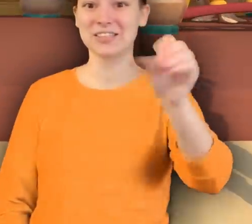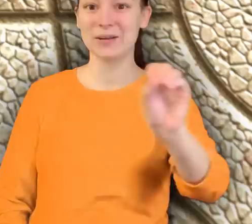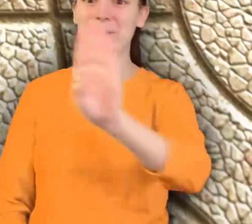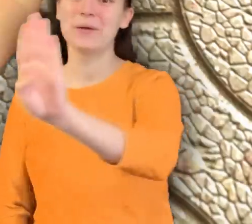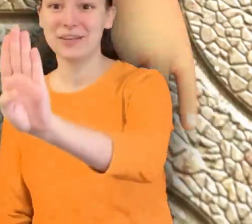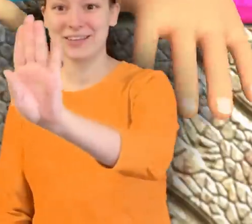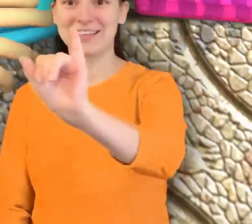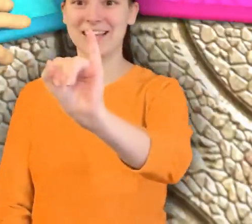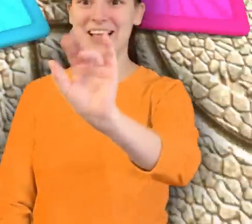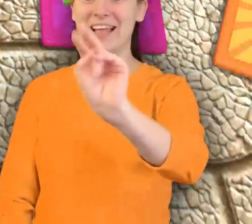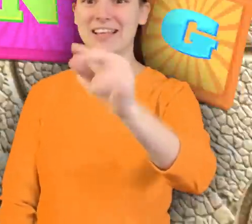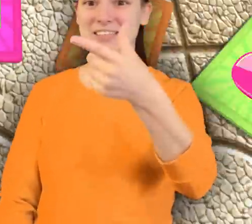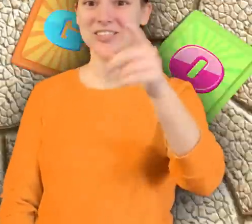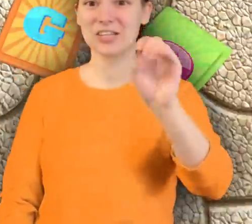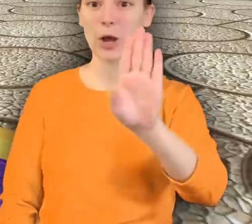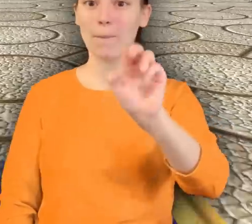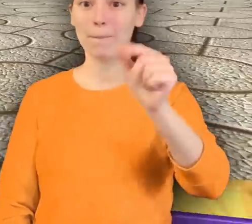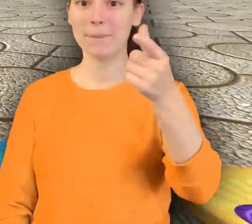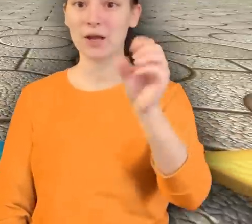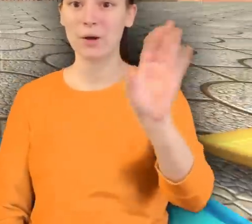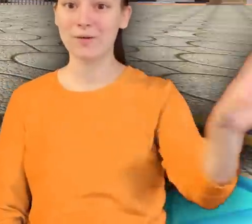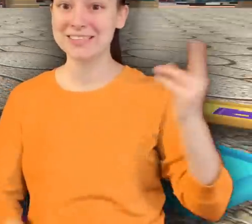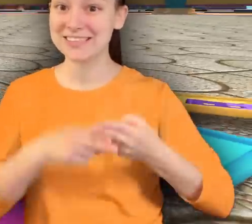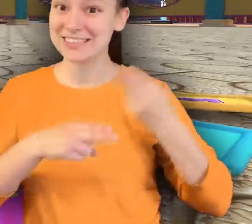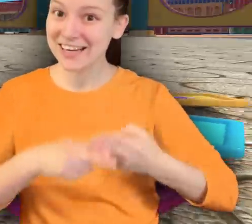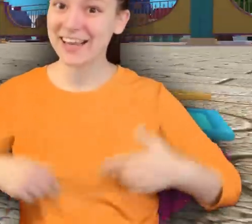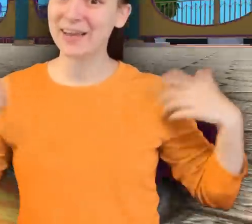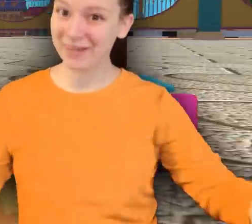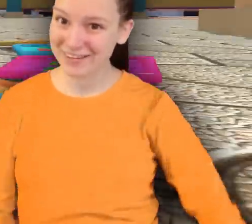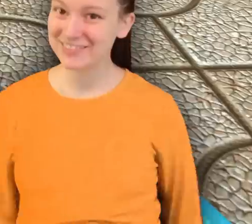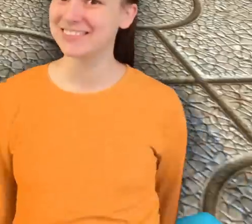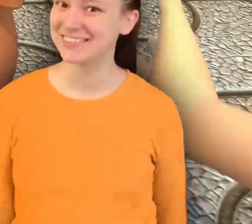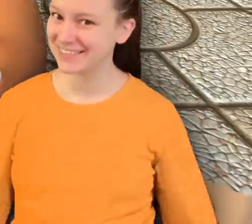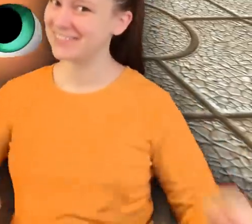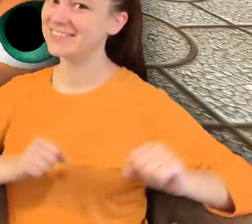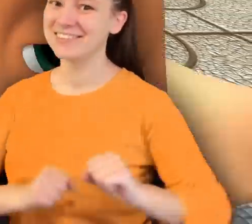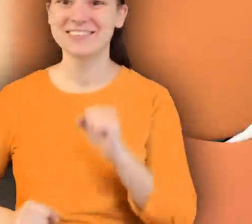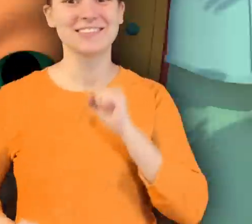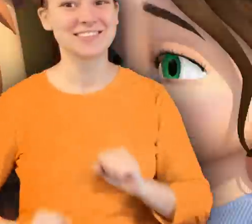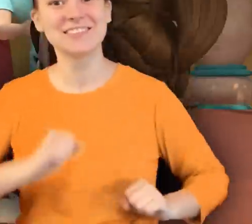b-i-n-g-o b-i-n-g-o and Bingo was his name-o